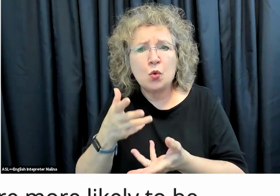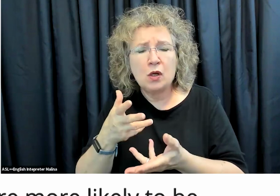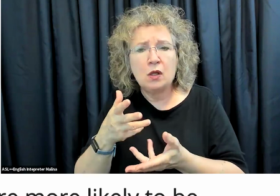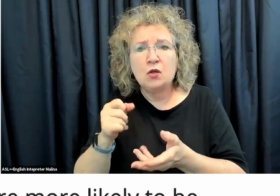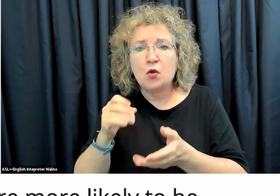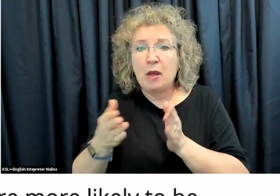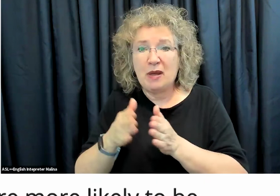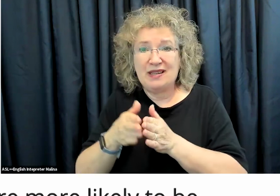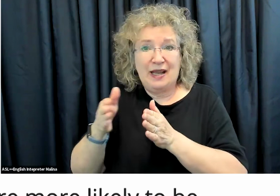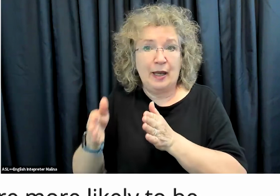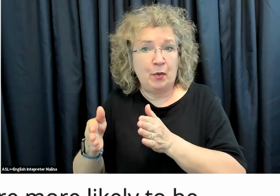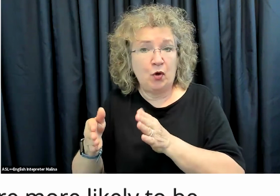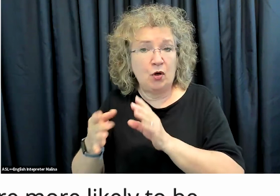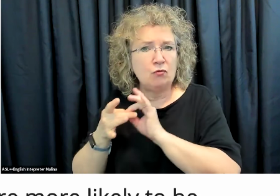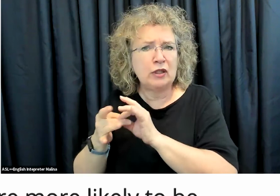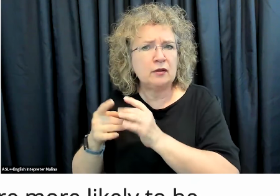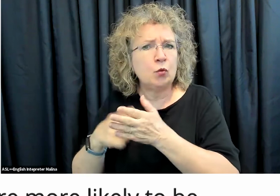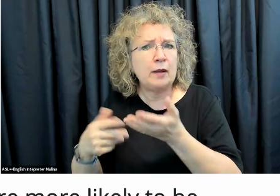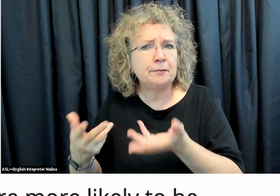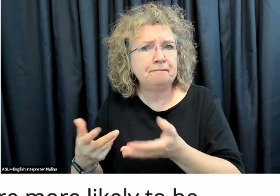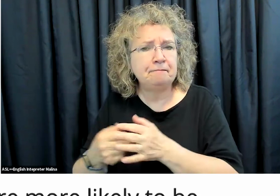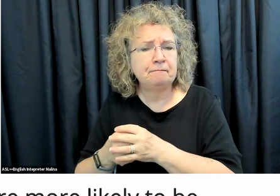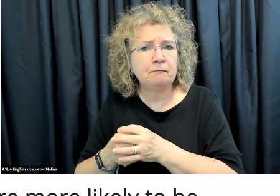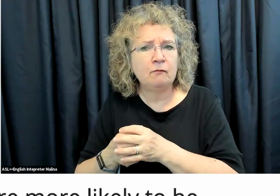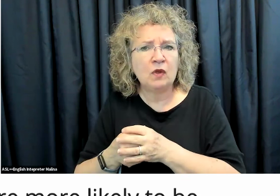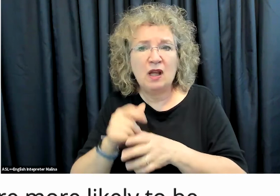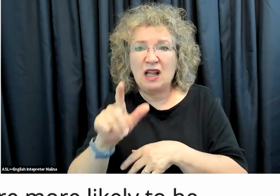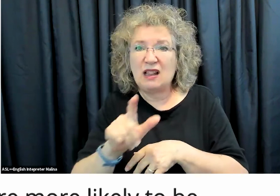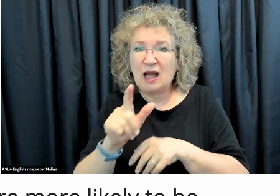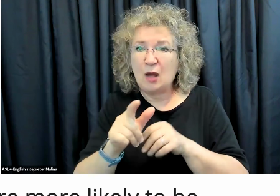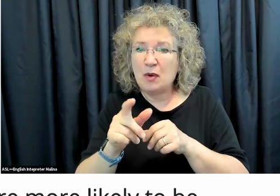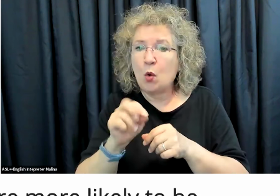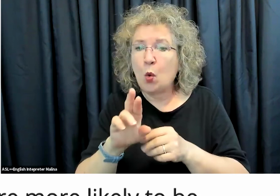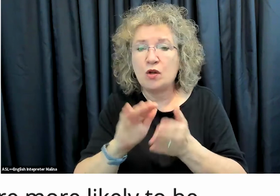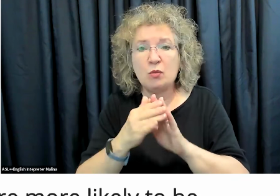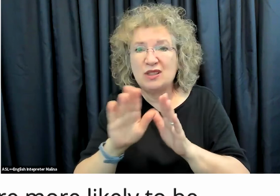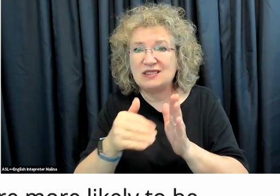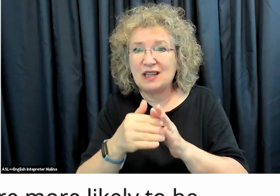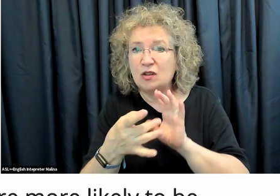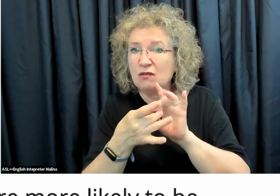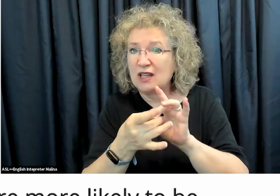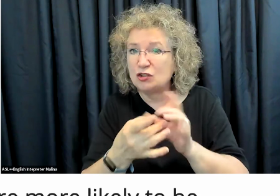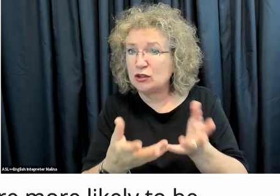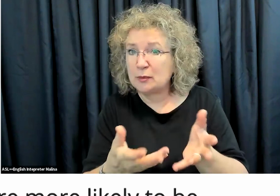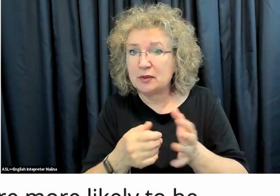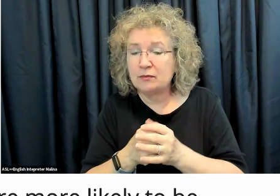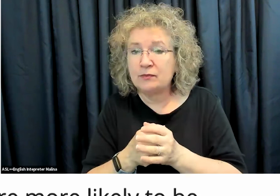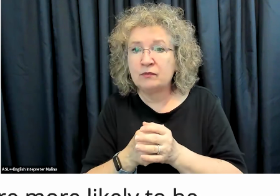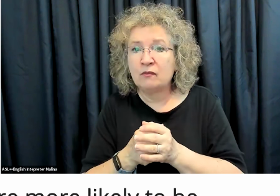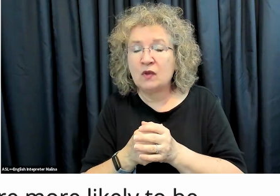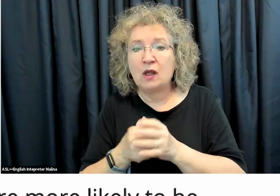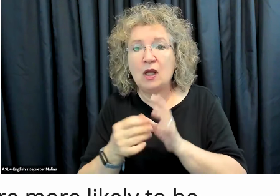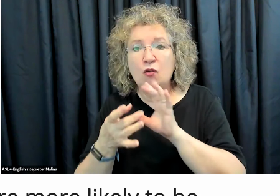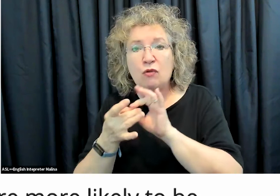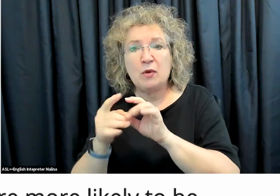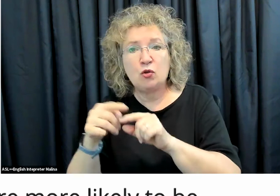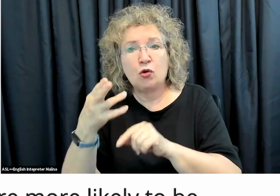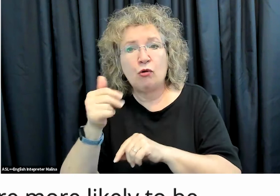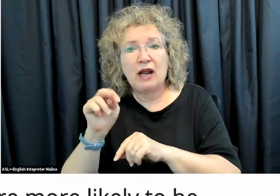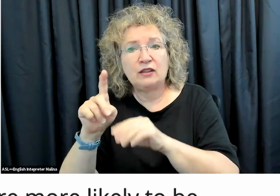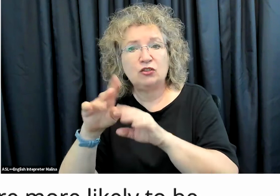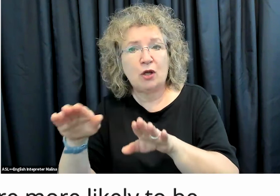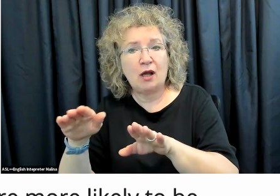What is my relationship to my library or my community center? What's my relationship to my grandchild who wants to